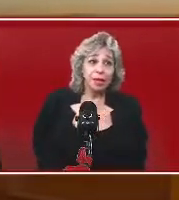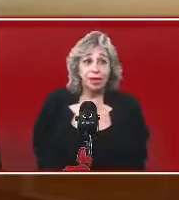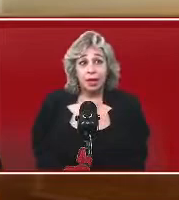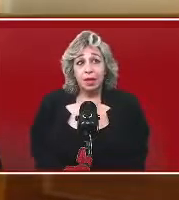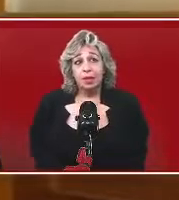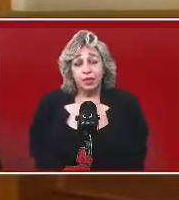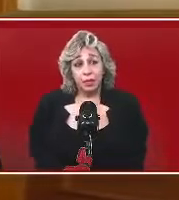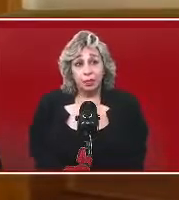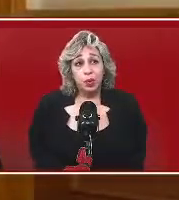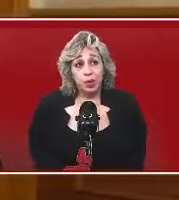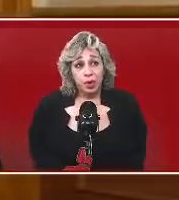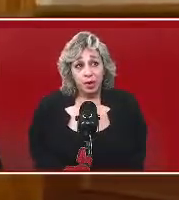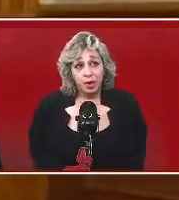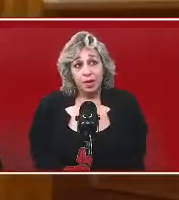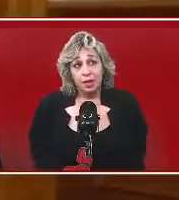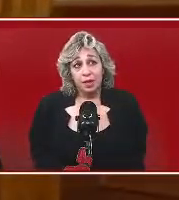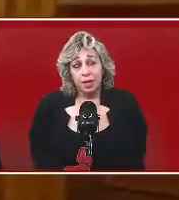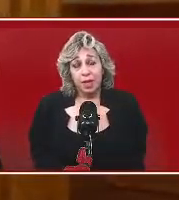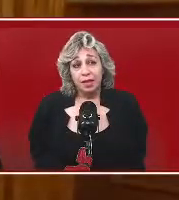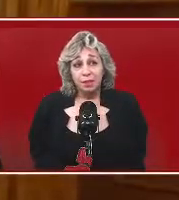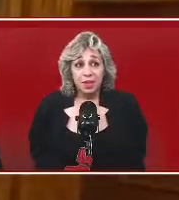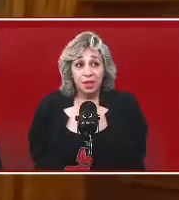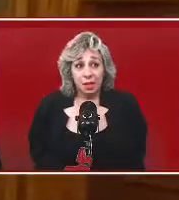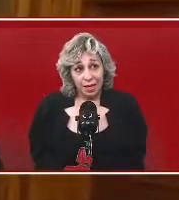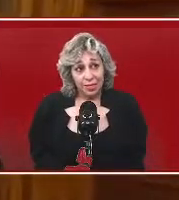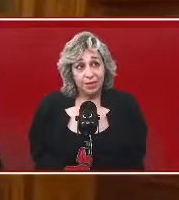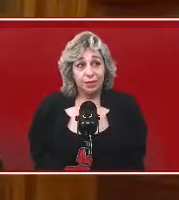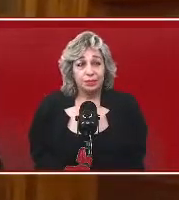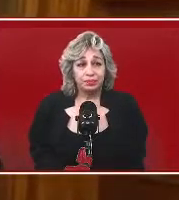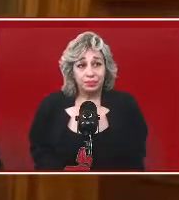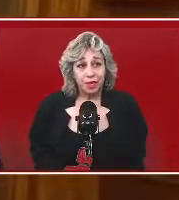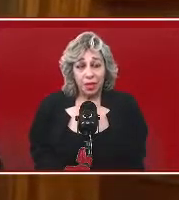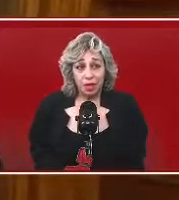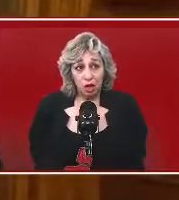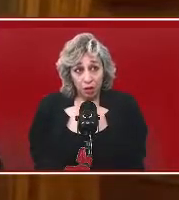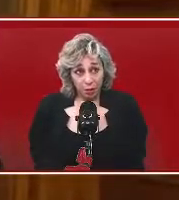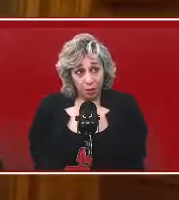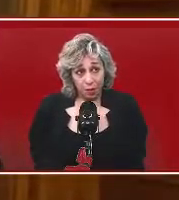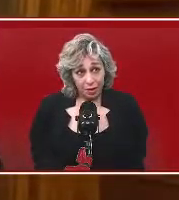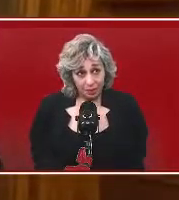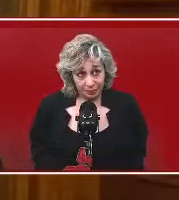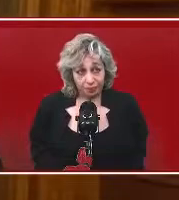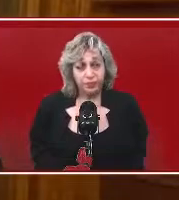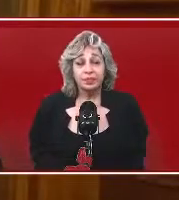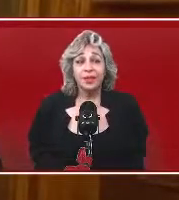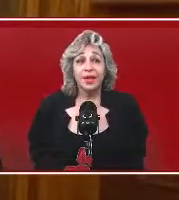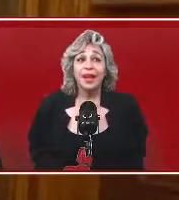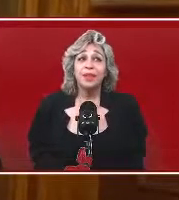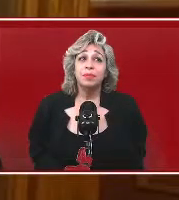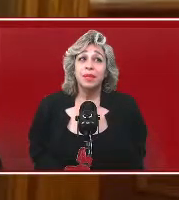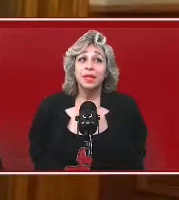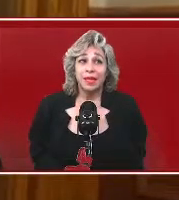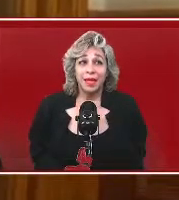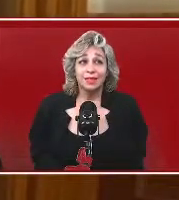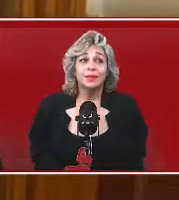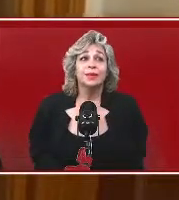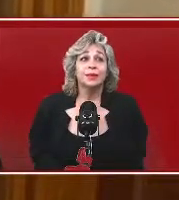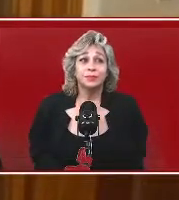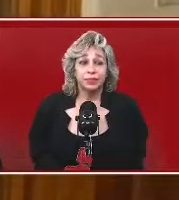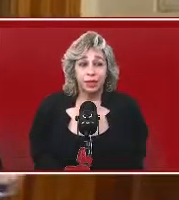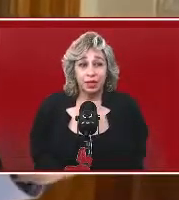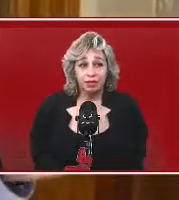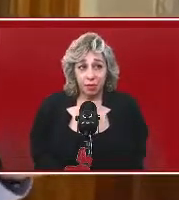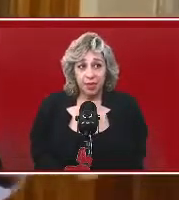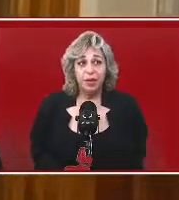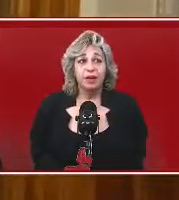pobres the y la poor clase media and the middle class baja and the y lower clase part media. and the middle class. Ahí